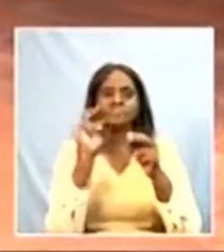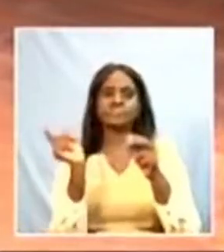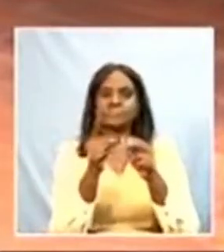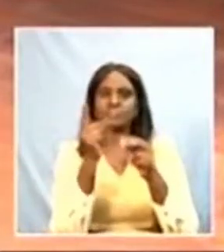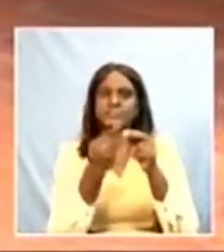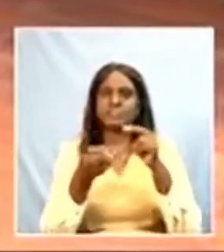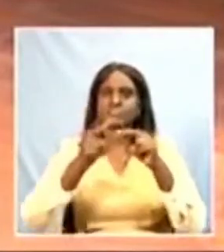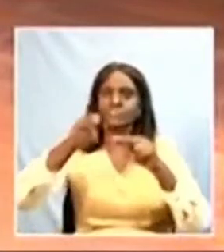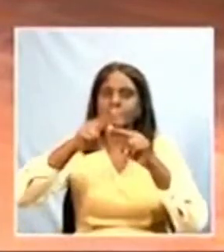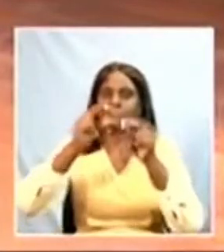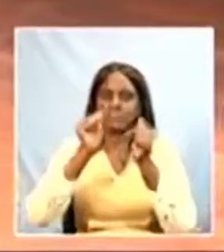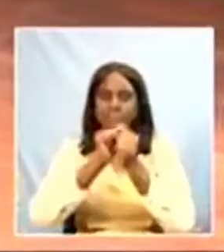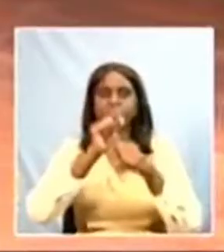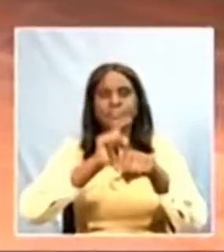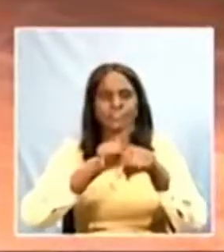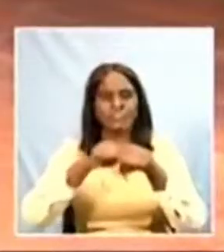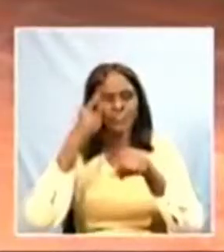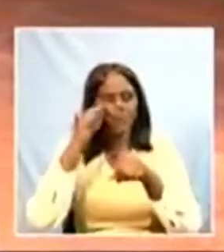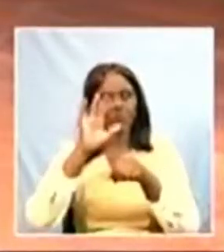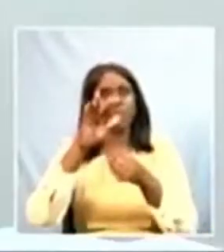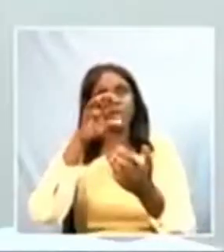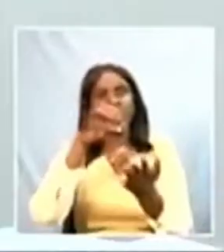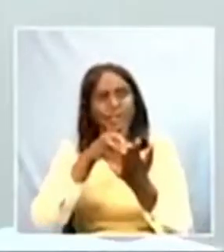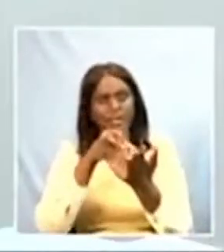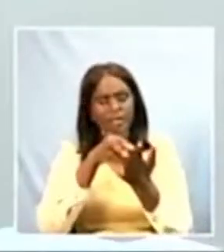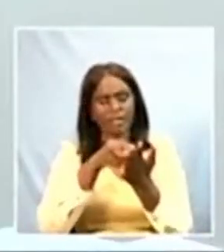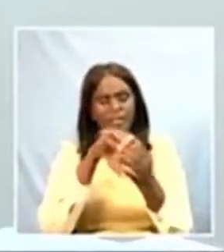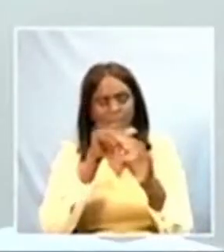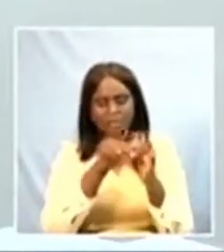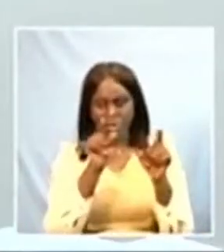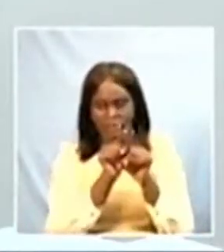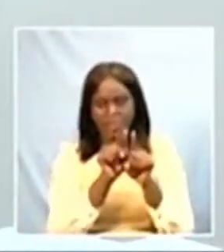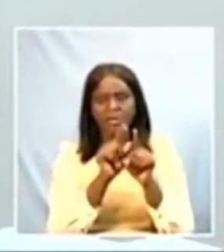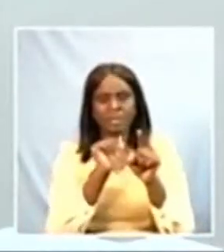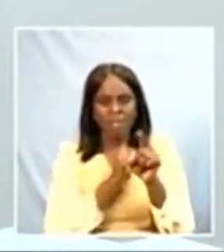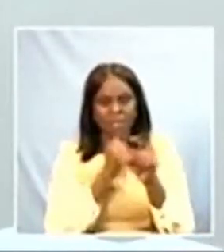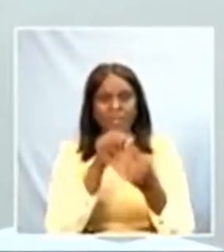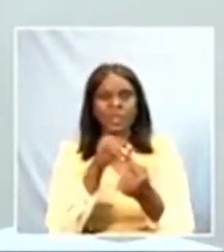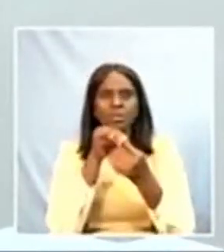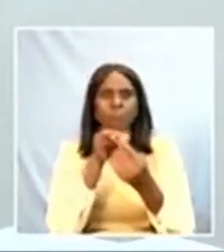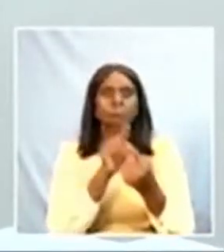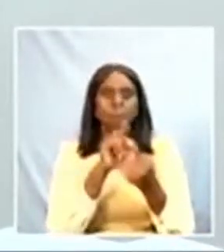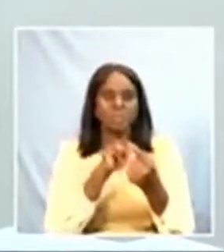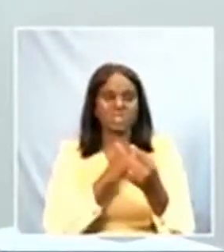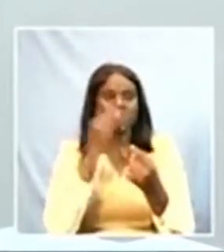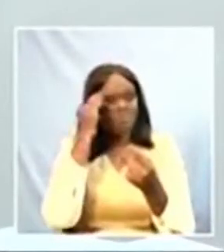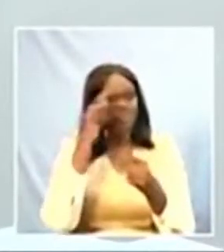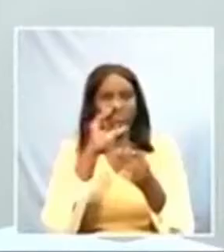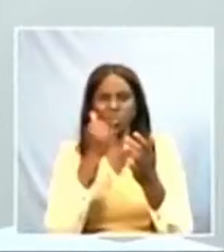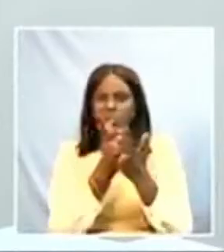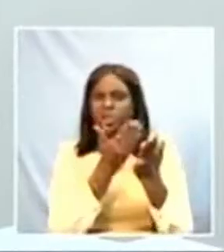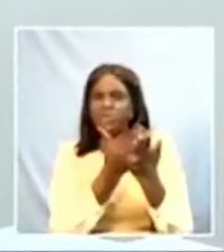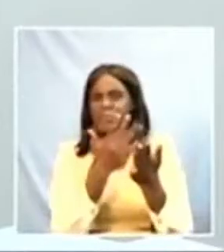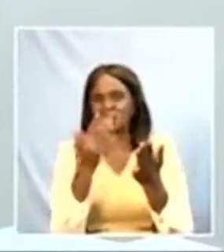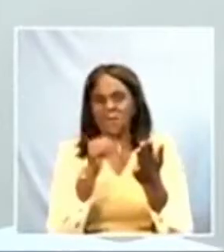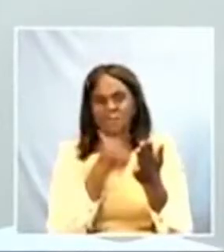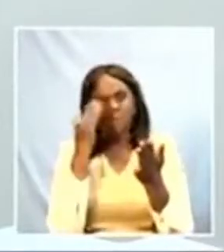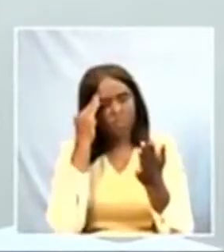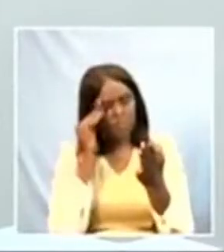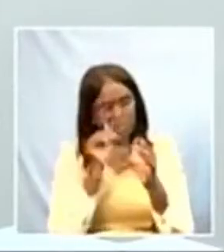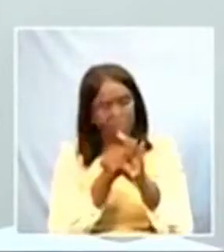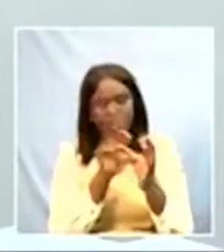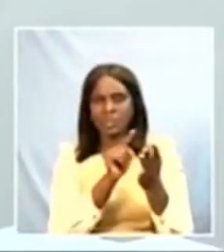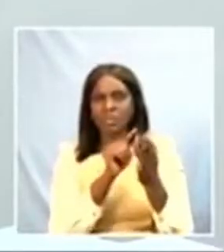passage of time. For your case, in this particular, we are being specific. We know all those things. But in this